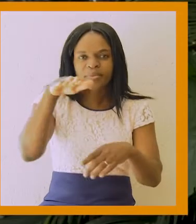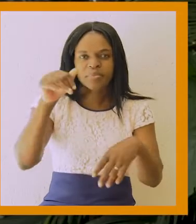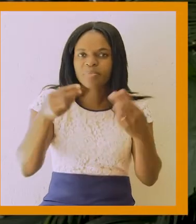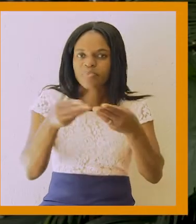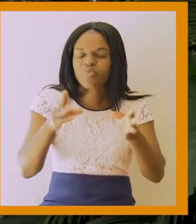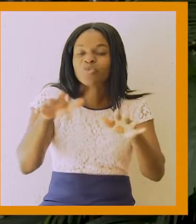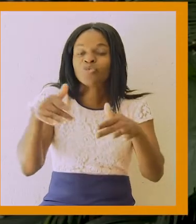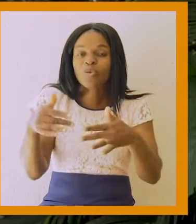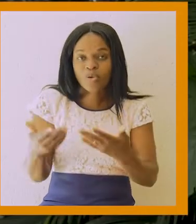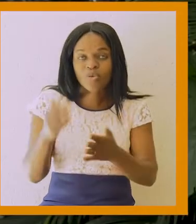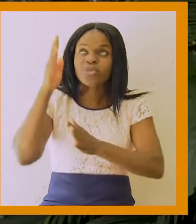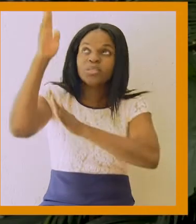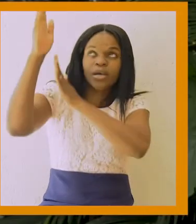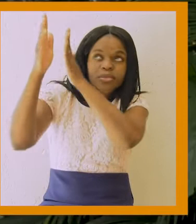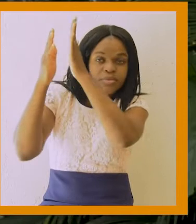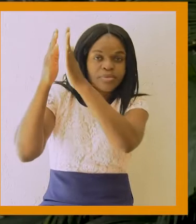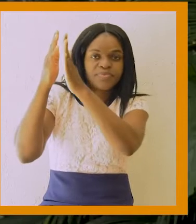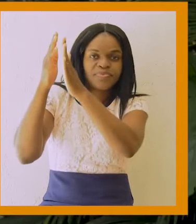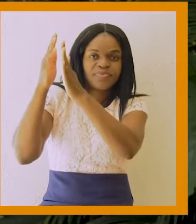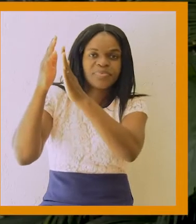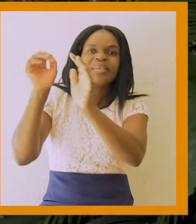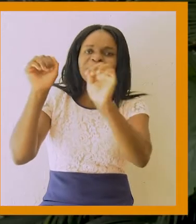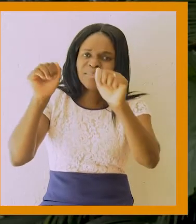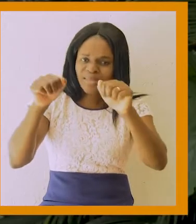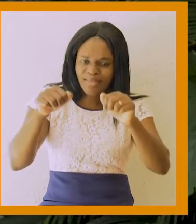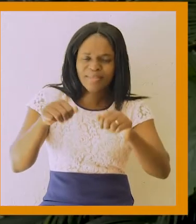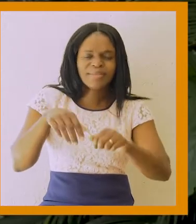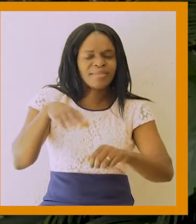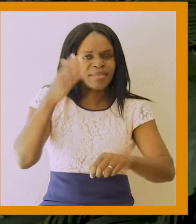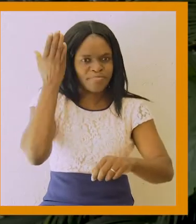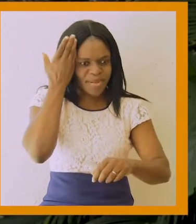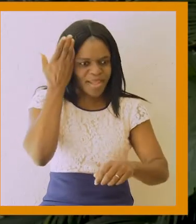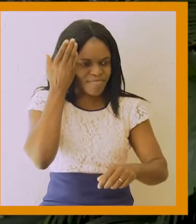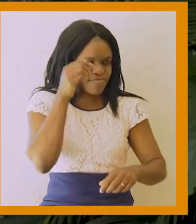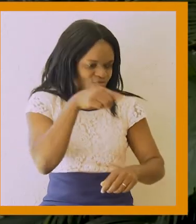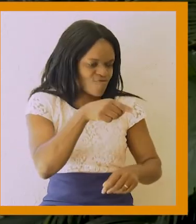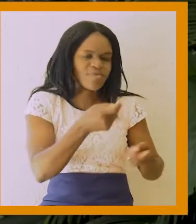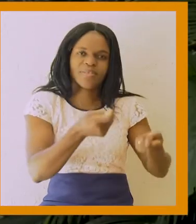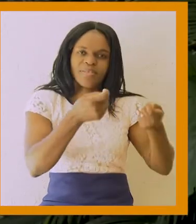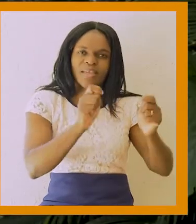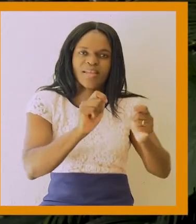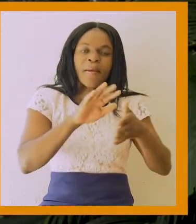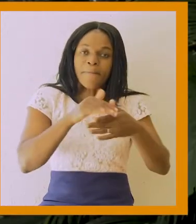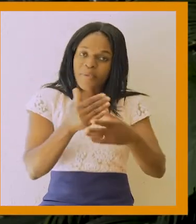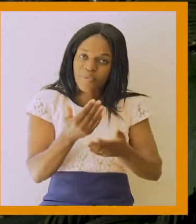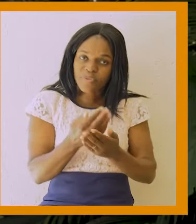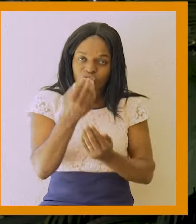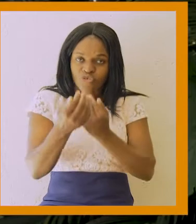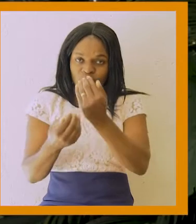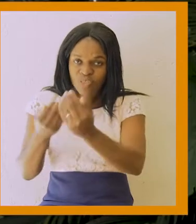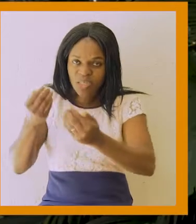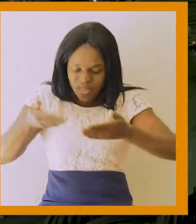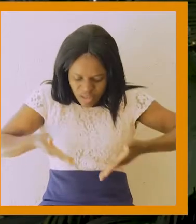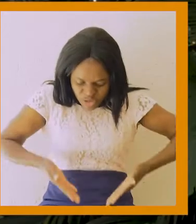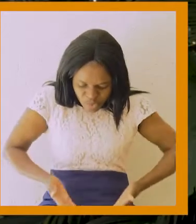as adults and responsible citizens of Zimbabwe, we are also to blame. Because these children, they